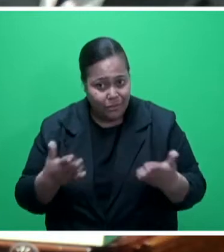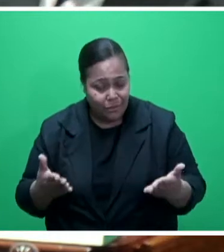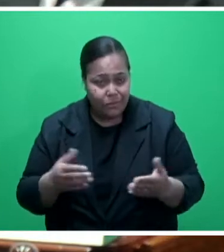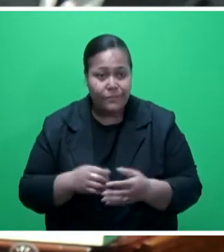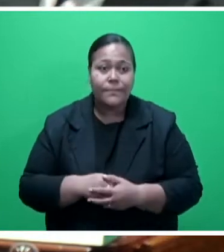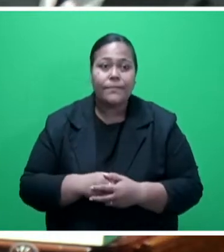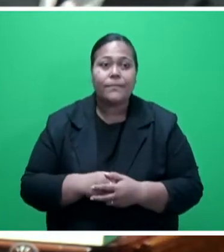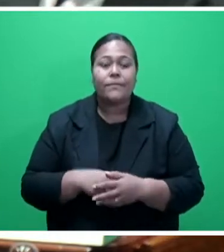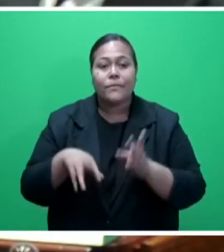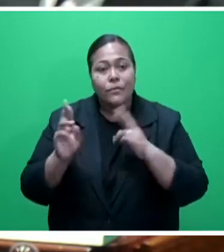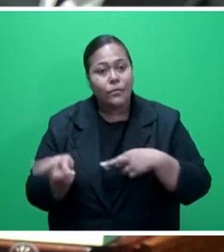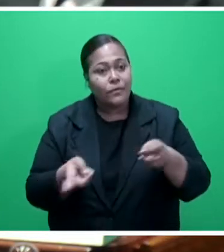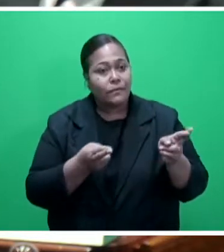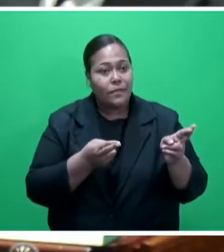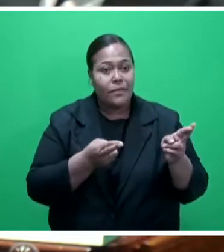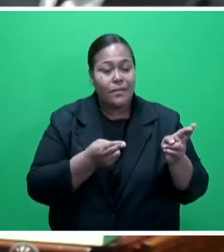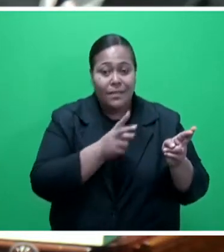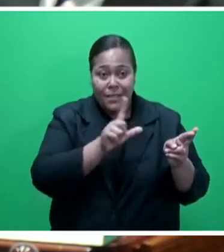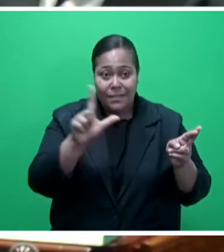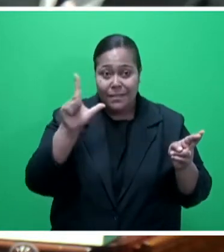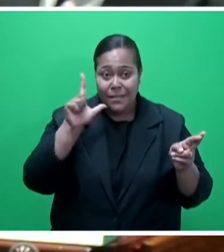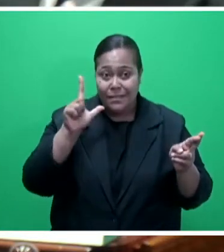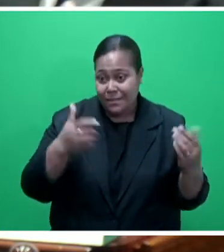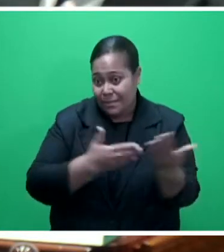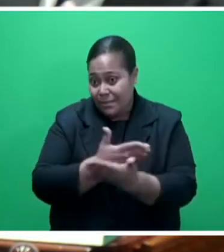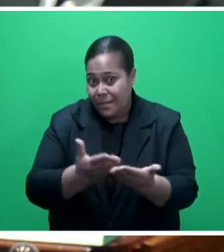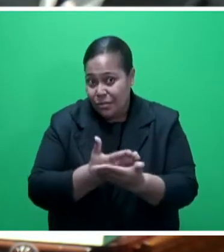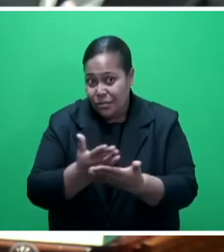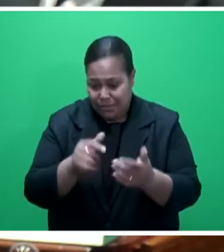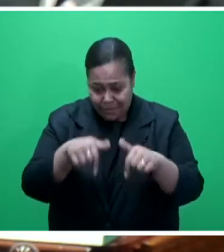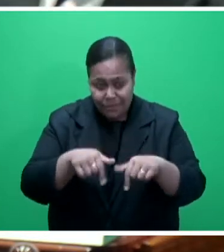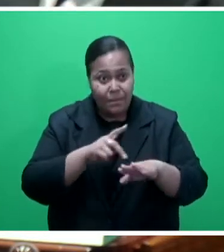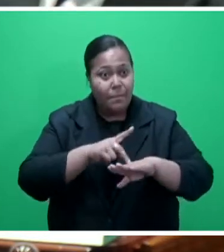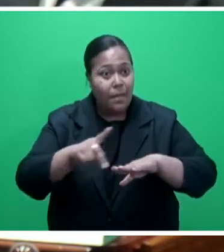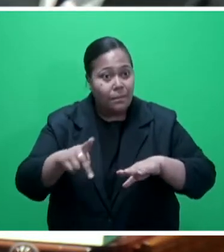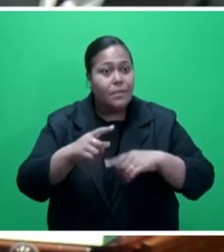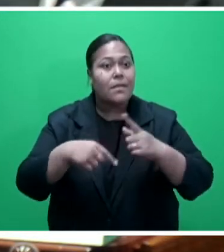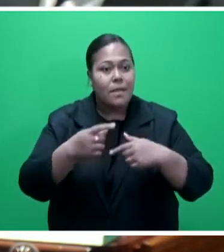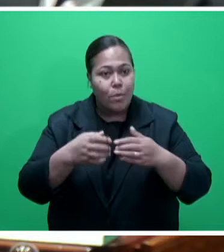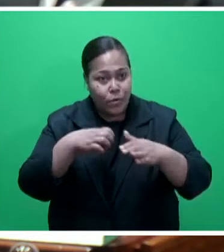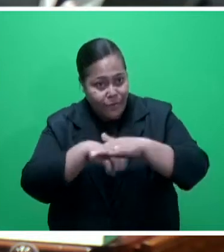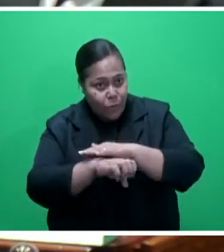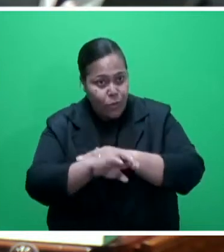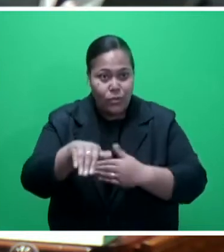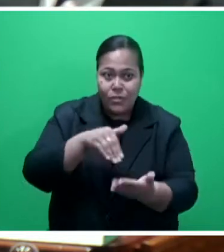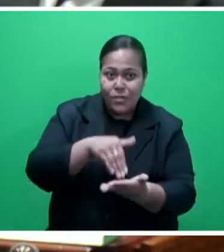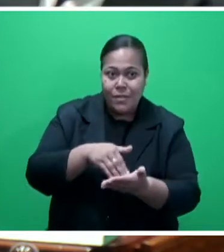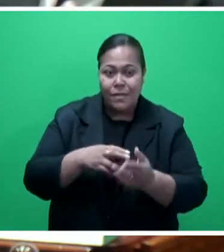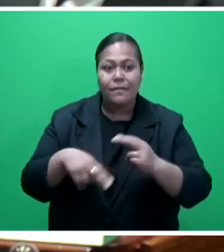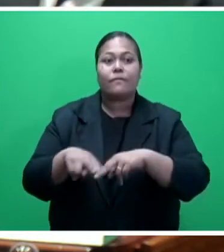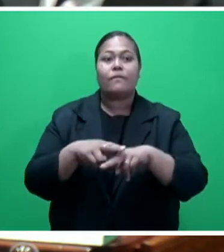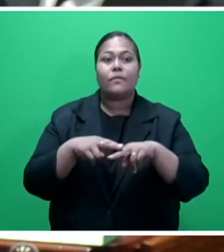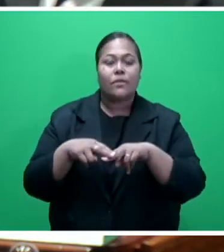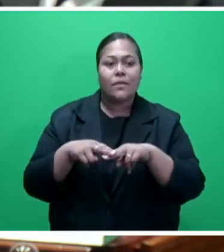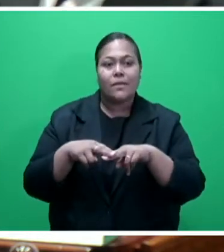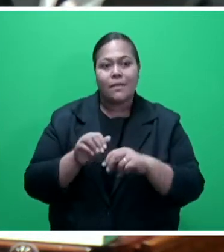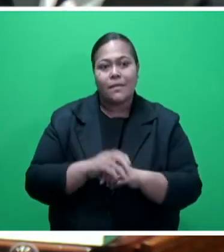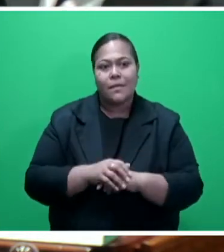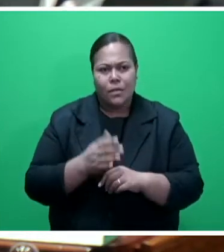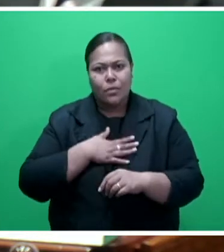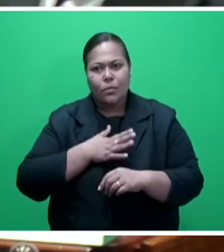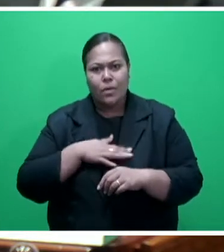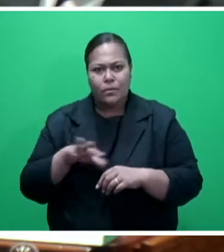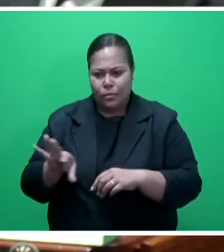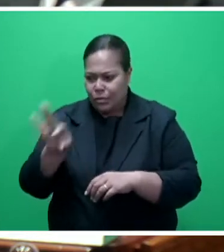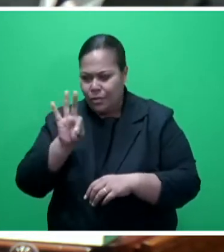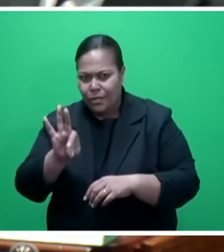again refer to yesterday's discussions in this August House about evacuation centers in Fiji. I'll just quote a few